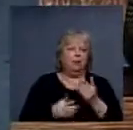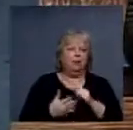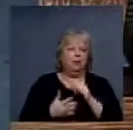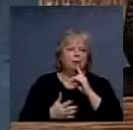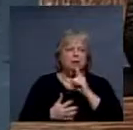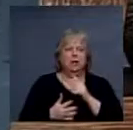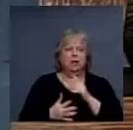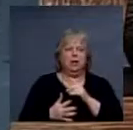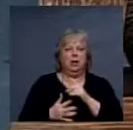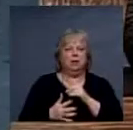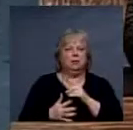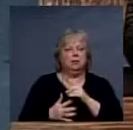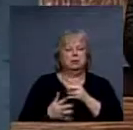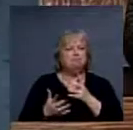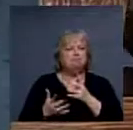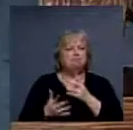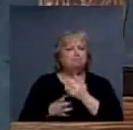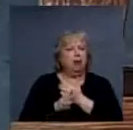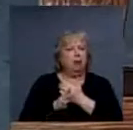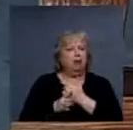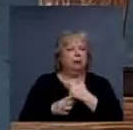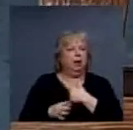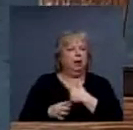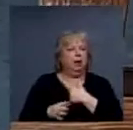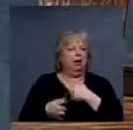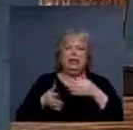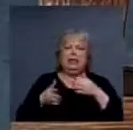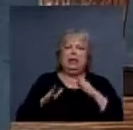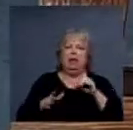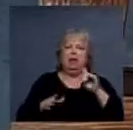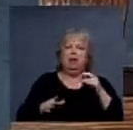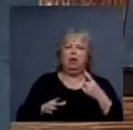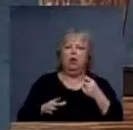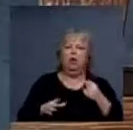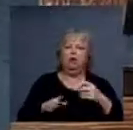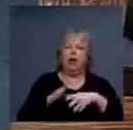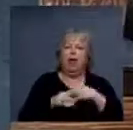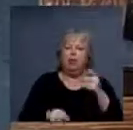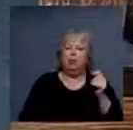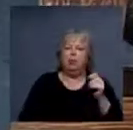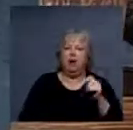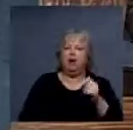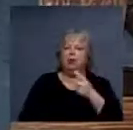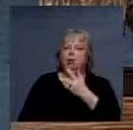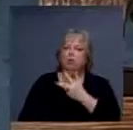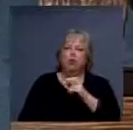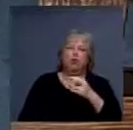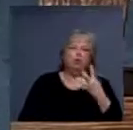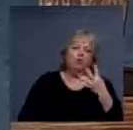really shook my tree is letting them out to potty 3 or 4 times a